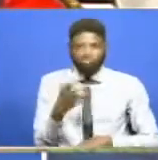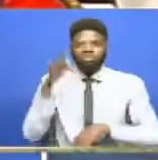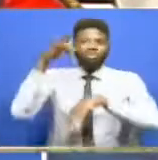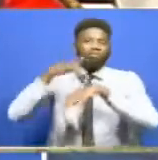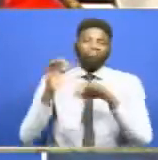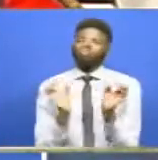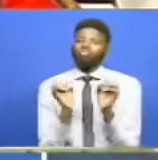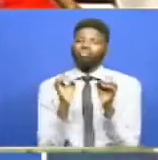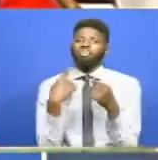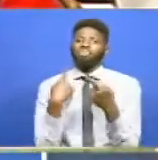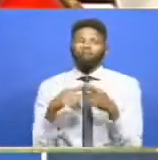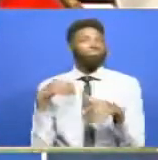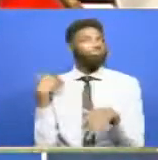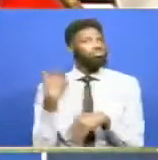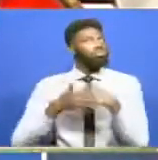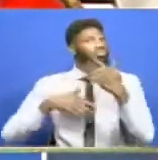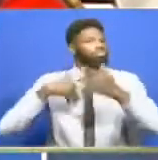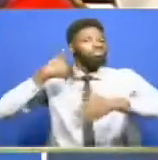with time,